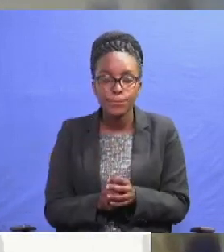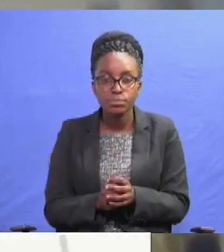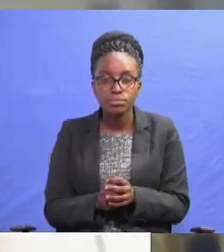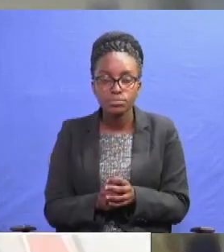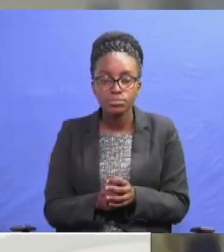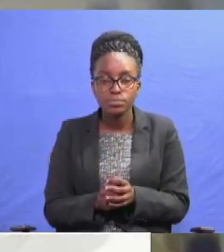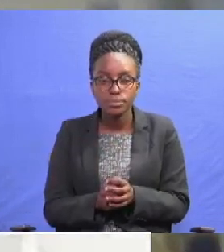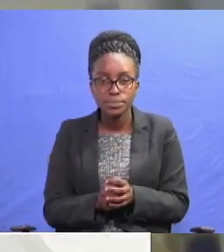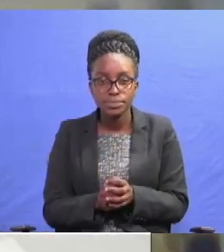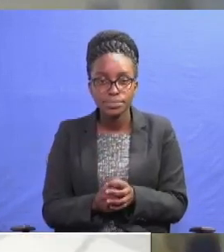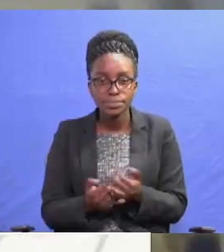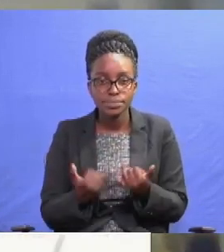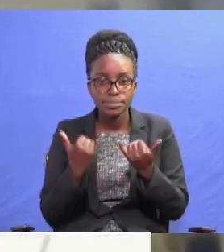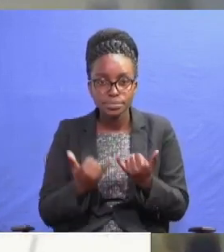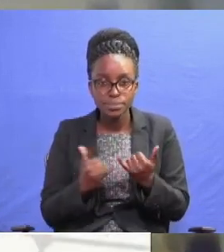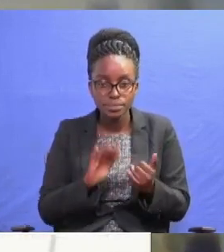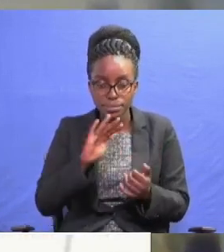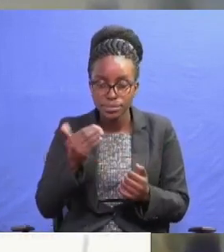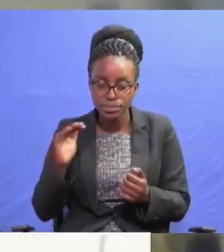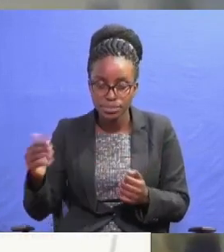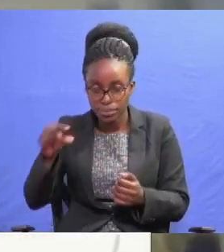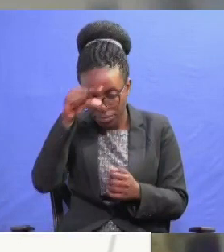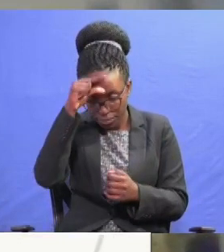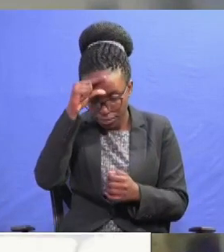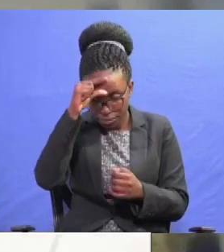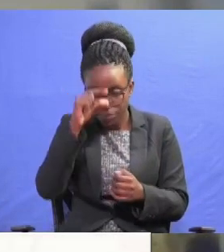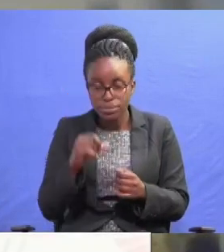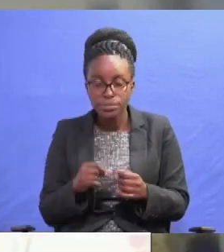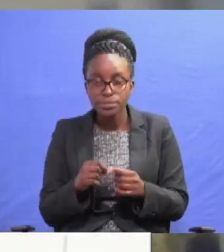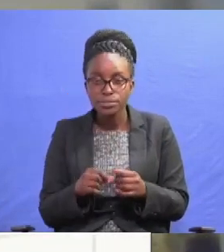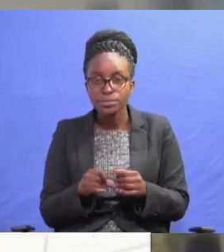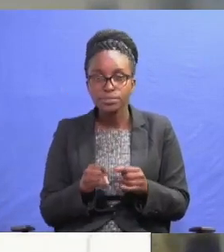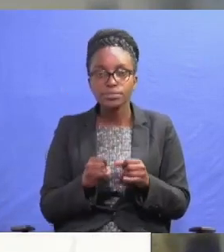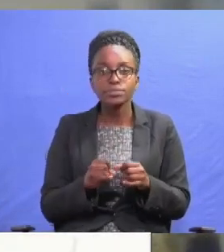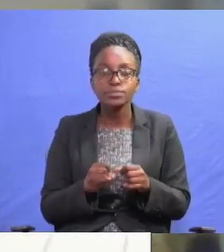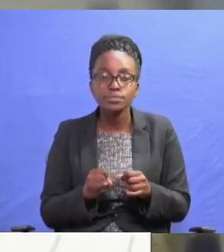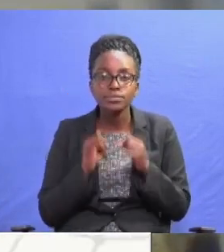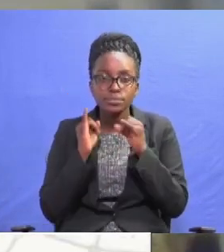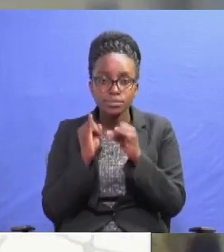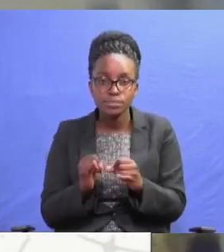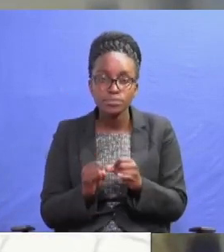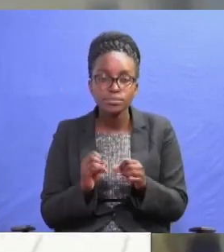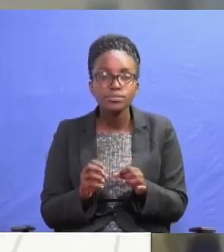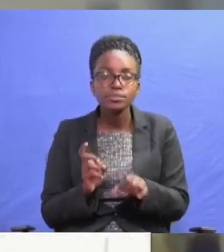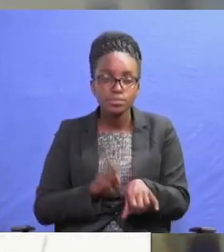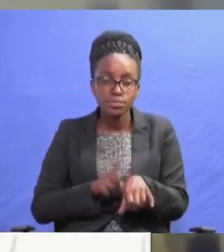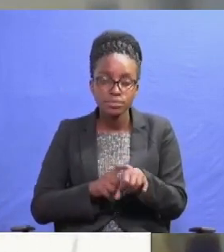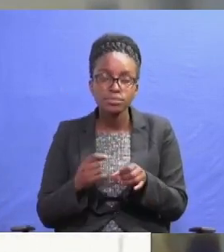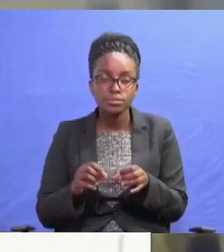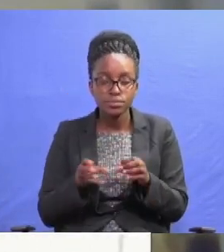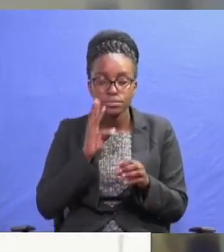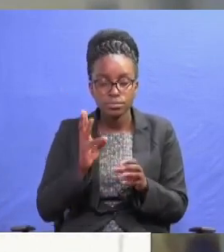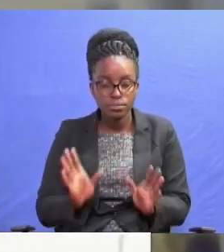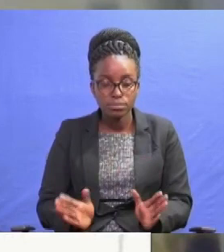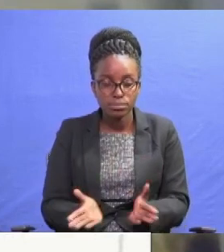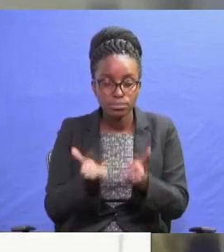Obviously, if the county governments knew that your plan is going to be constructed in a floodplain, it befalls on them